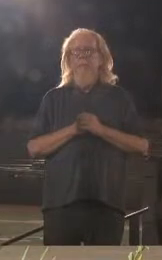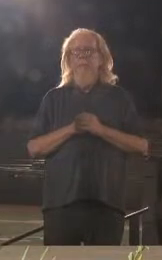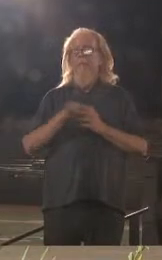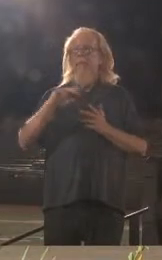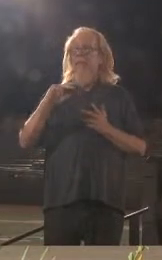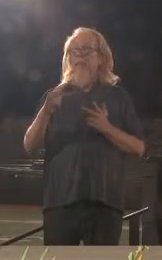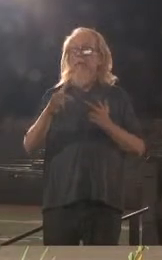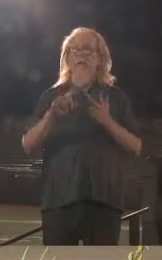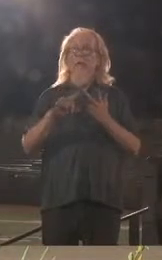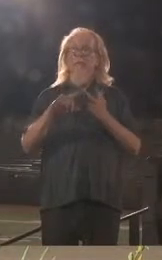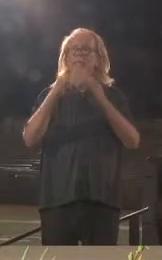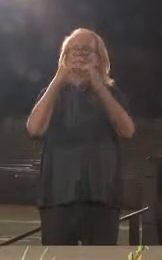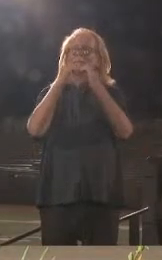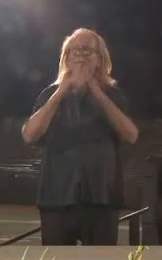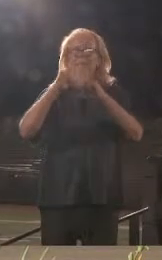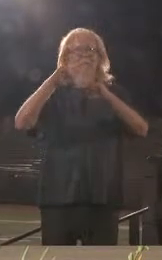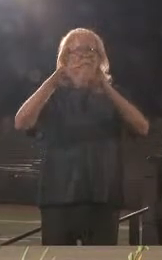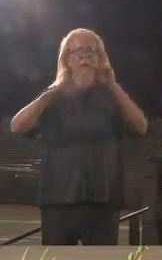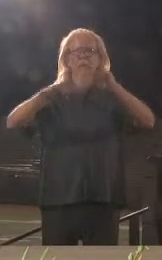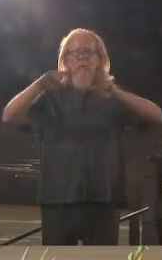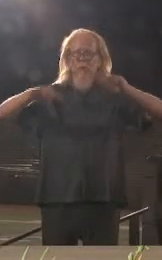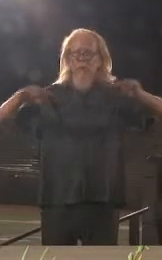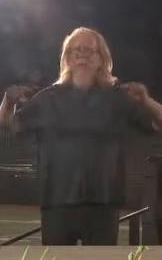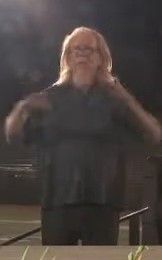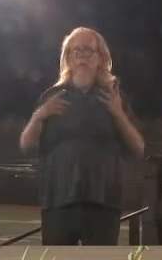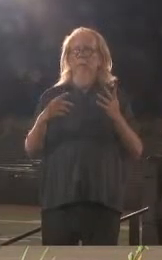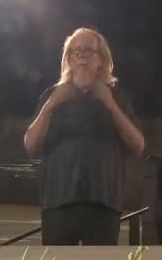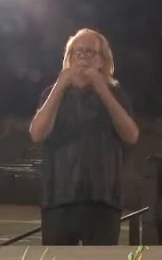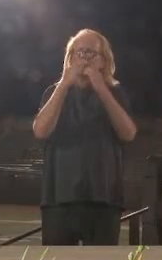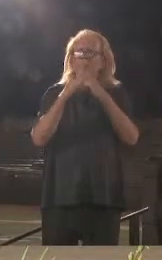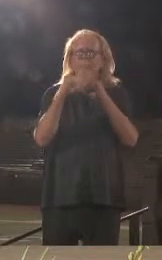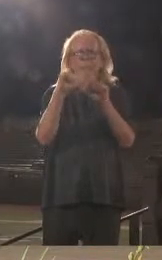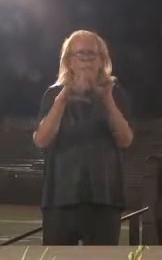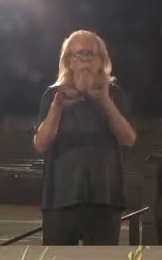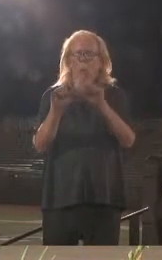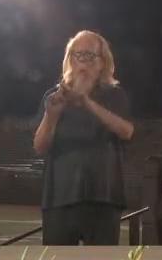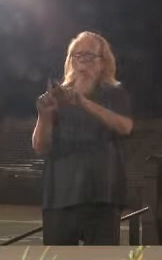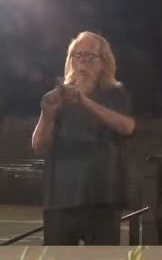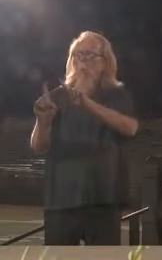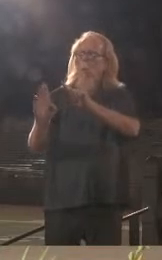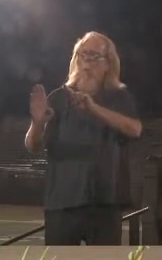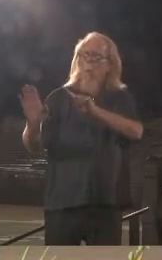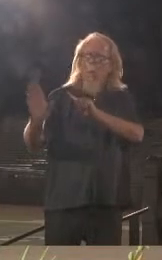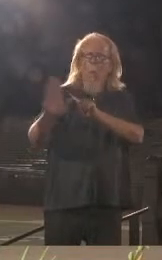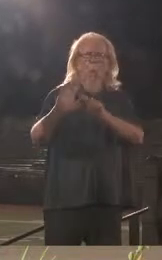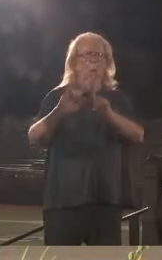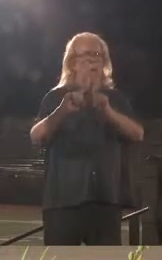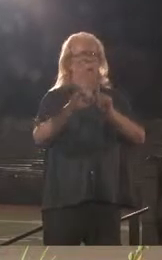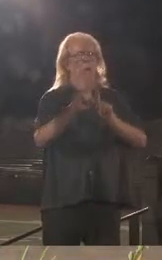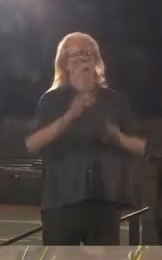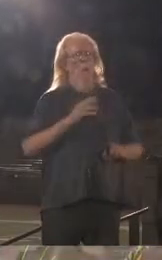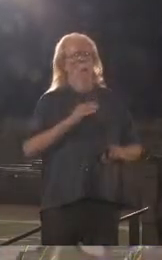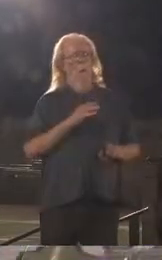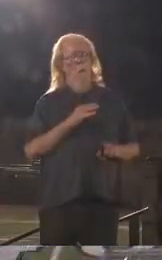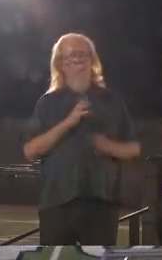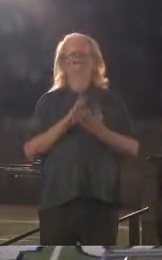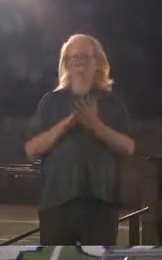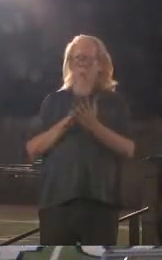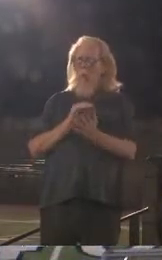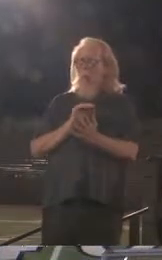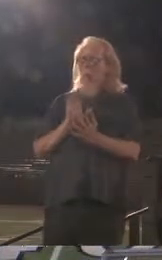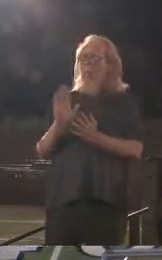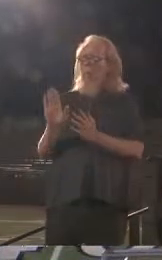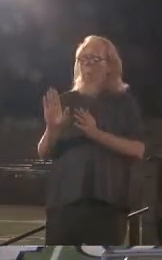Third, value diversity. When we value each other's differences, we not only learn more about